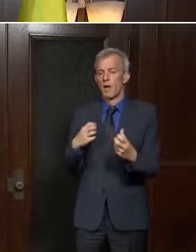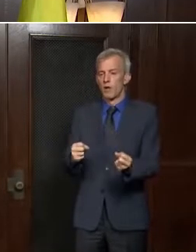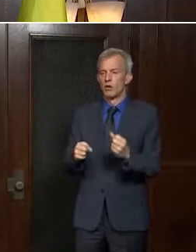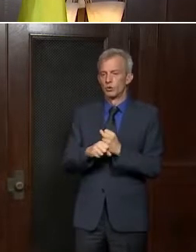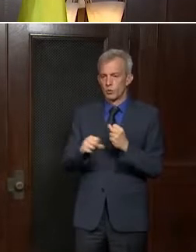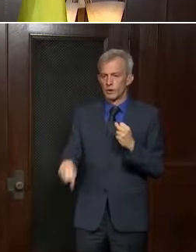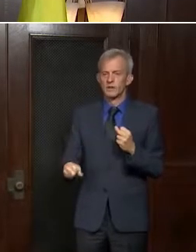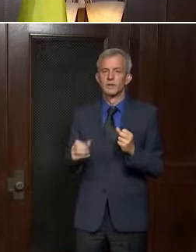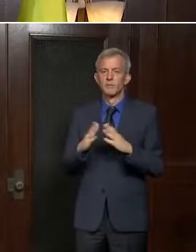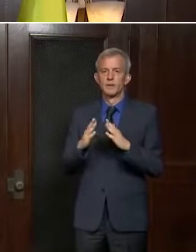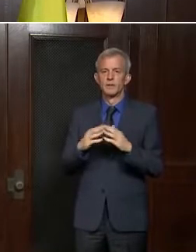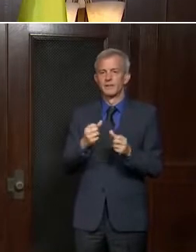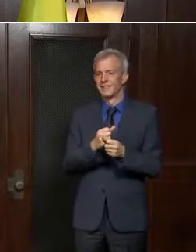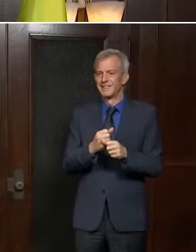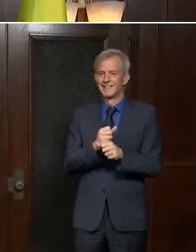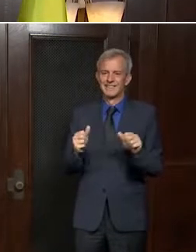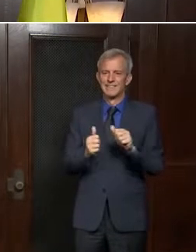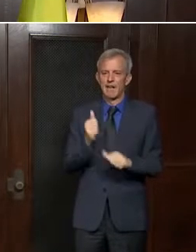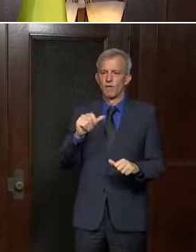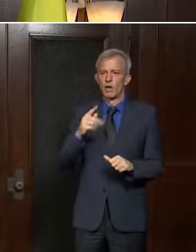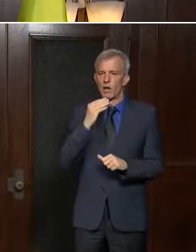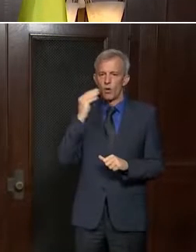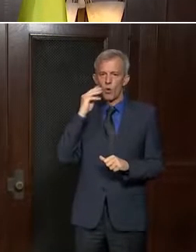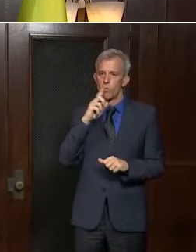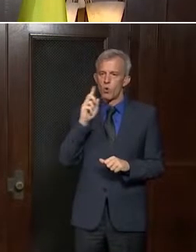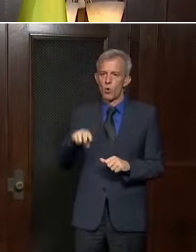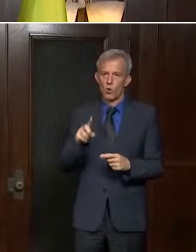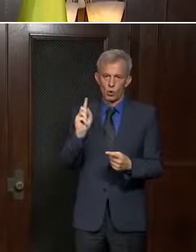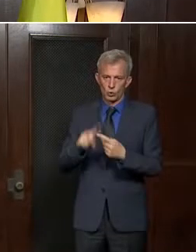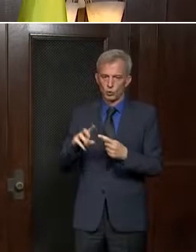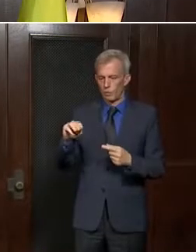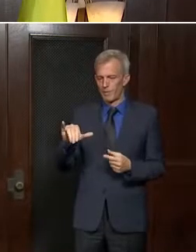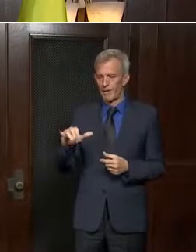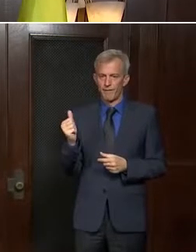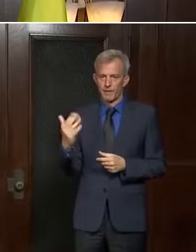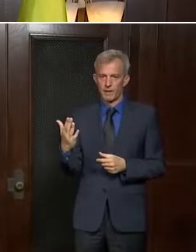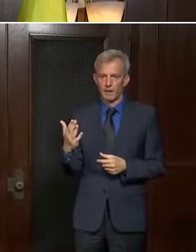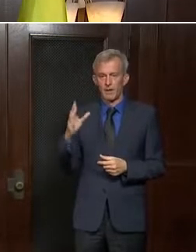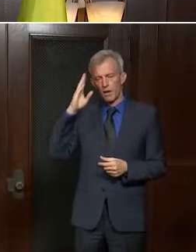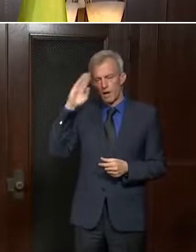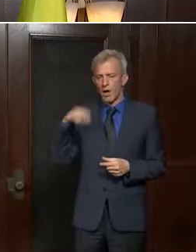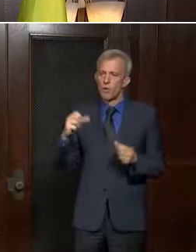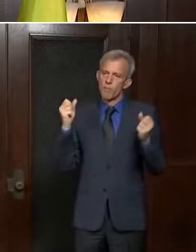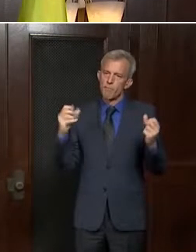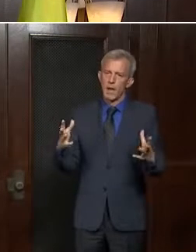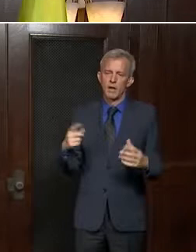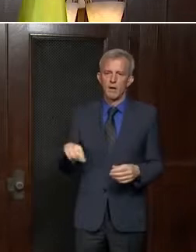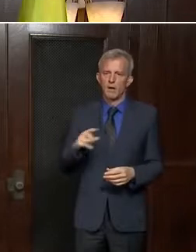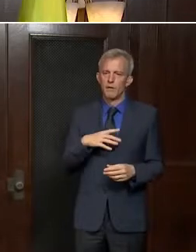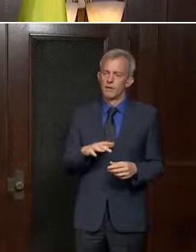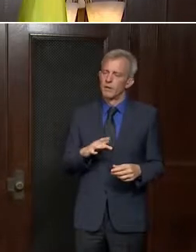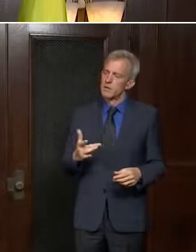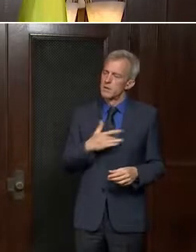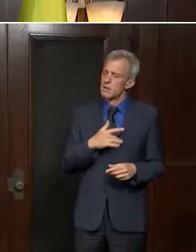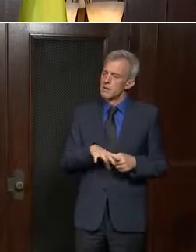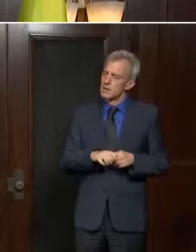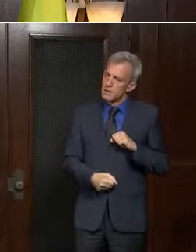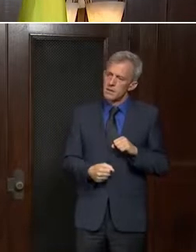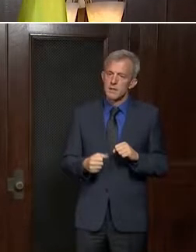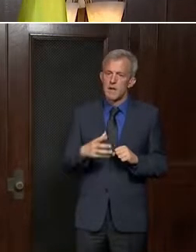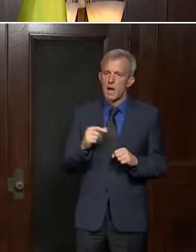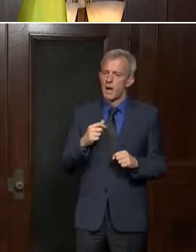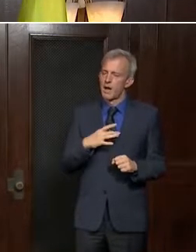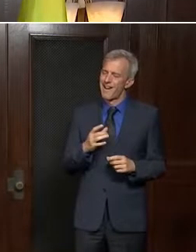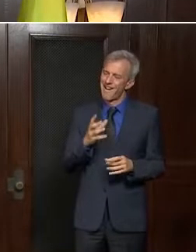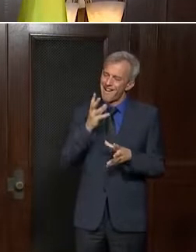extend the city's Safer at Home order through May 15th. I know it was heartbreaking for a lot of you to hear, and it was heartbreaking for me to